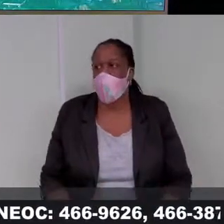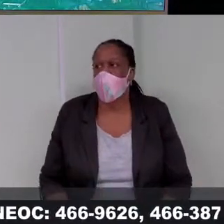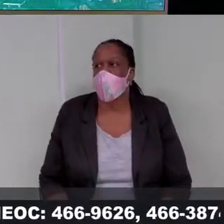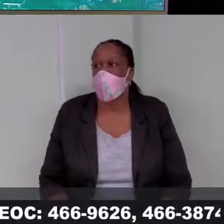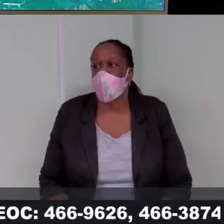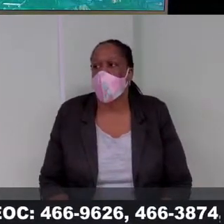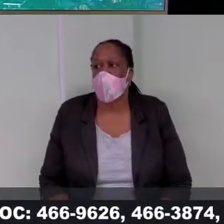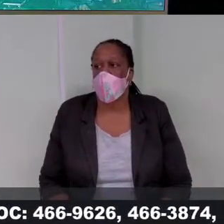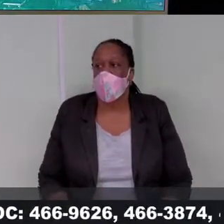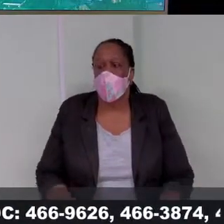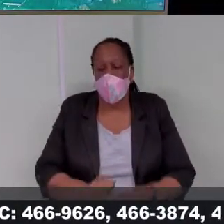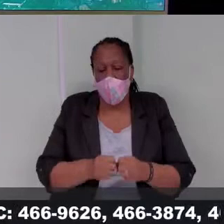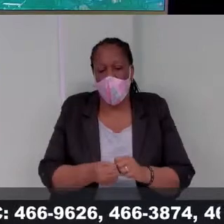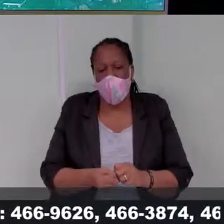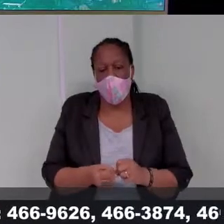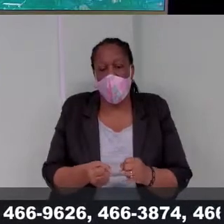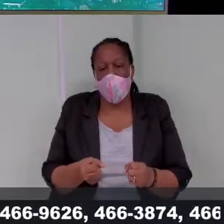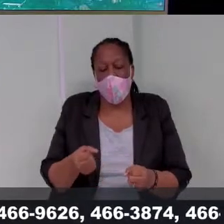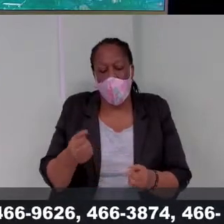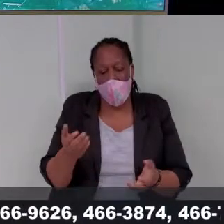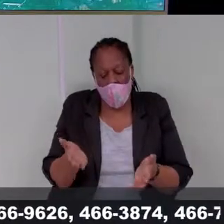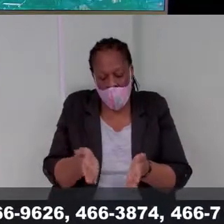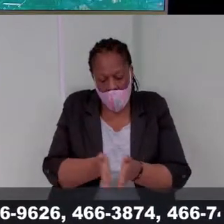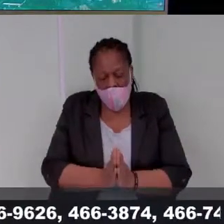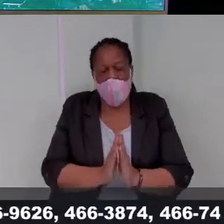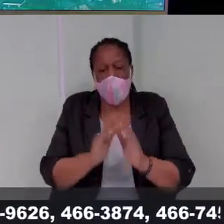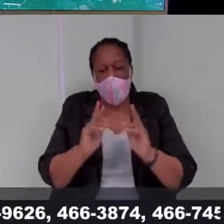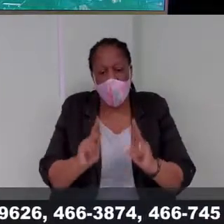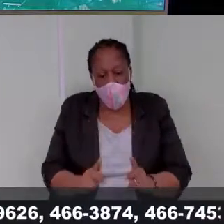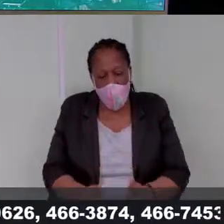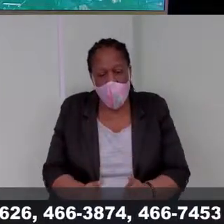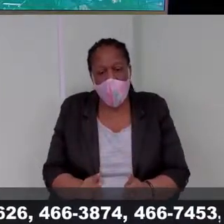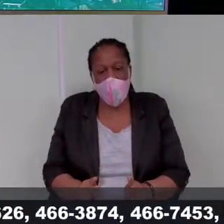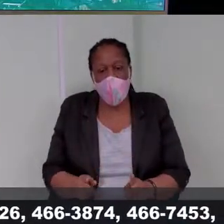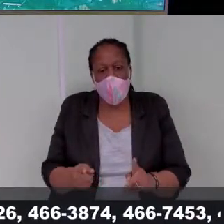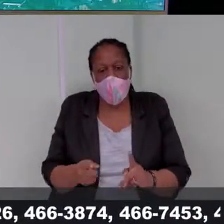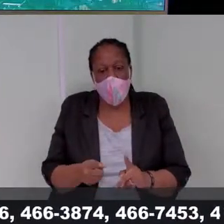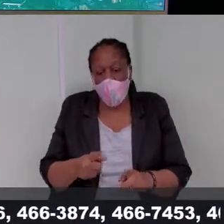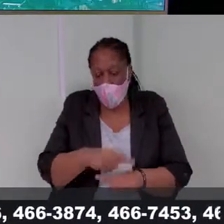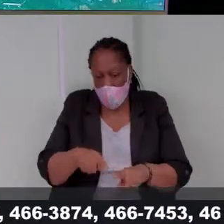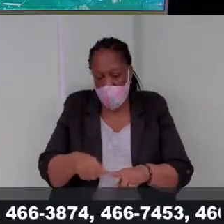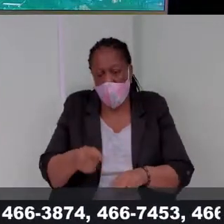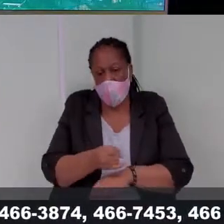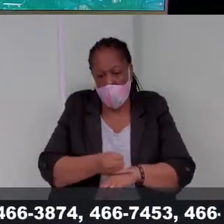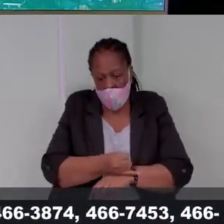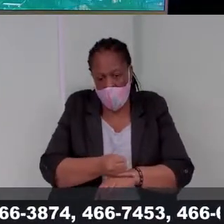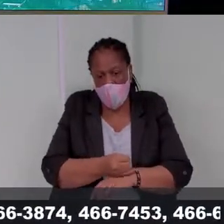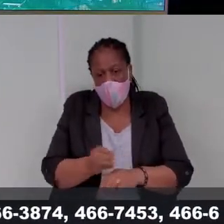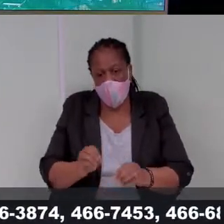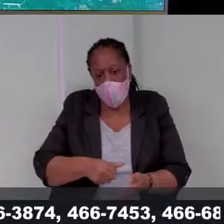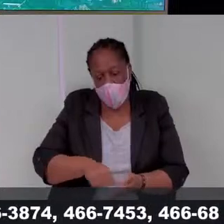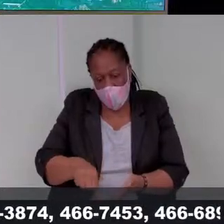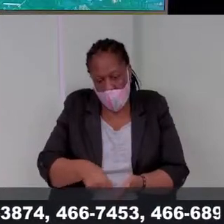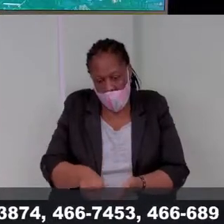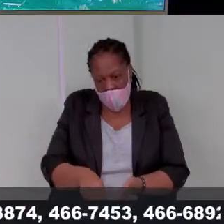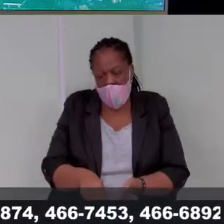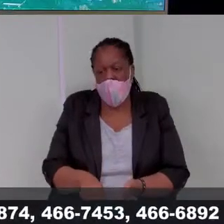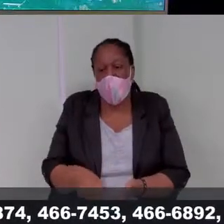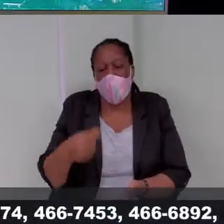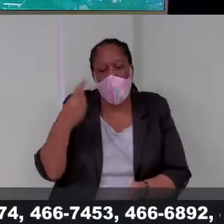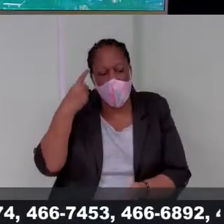of testing for COVID-19, treatment for COVID-19, and the vaccine itself, and hence the